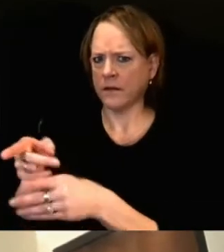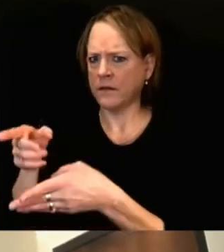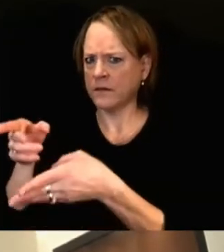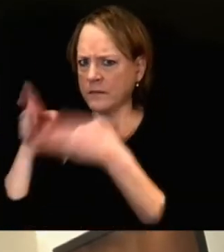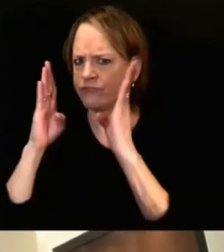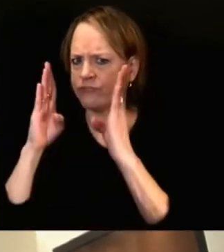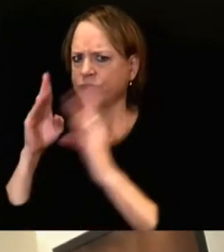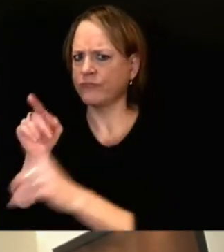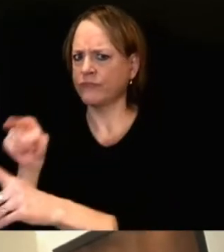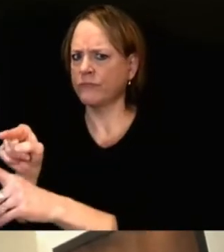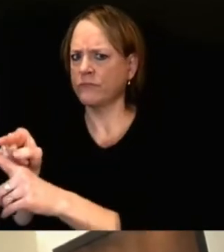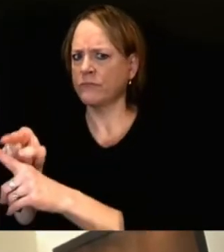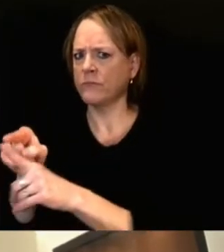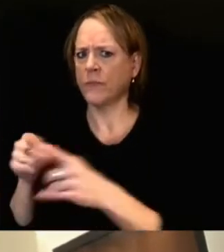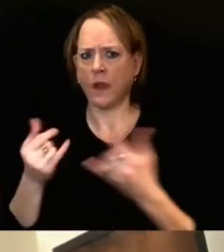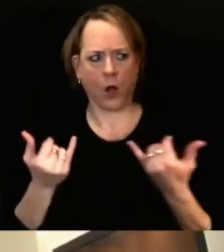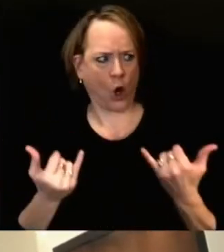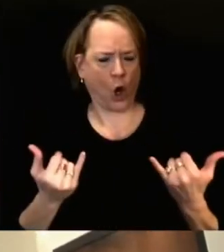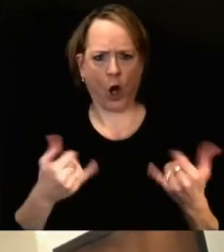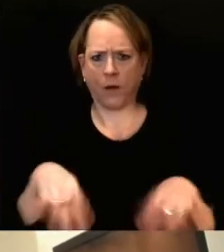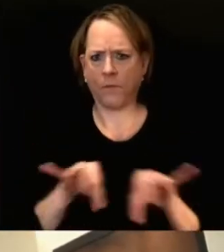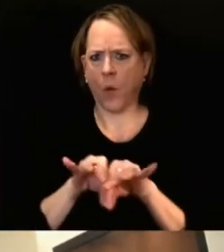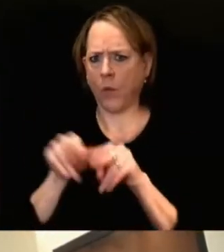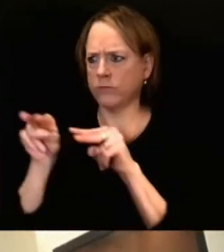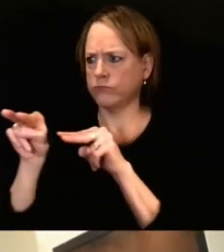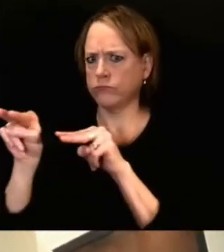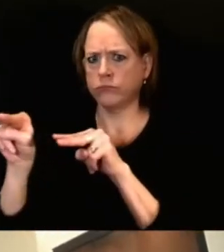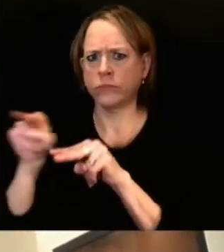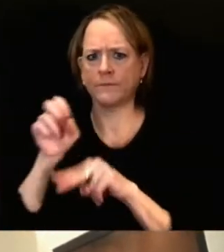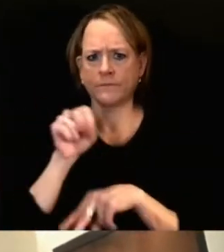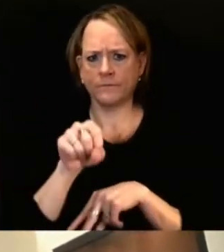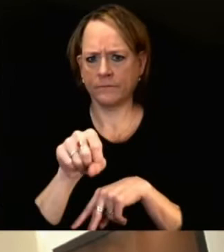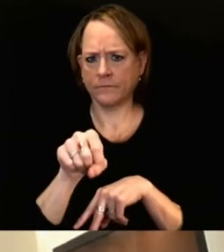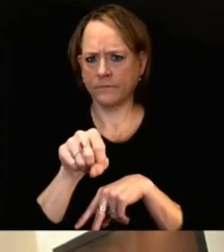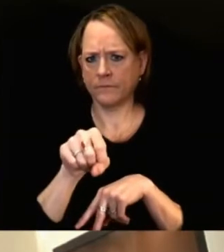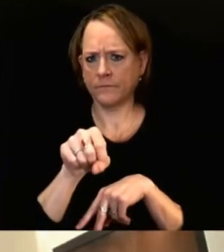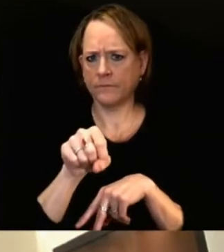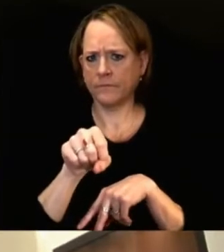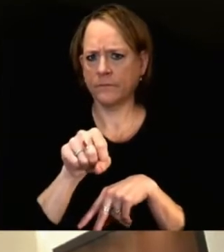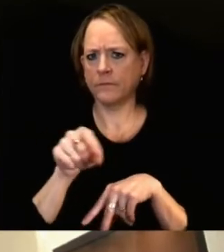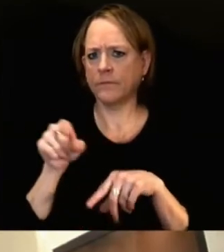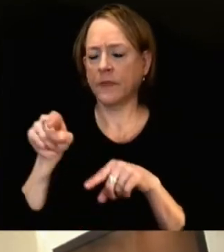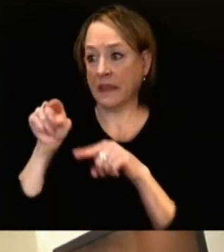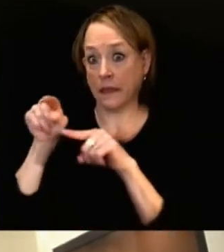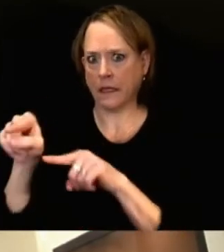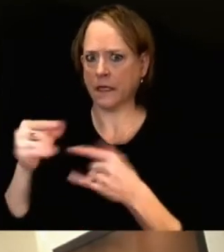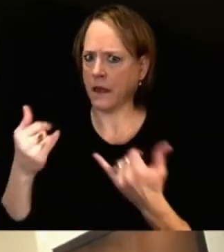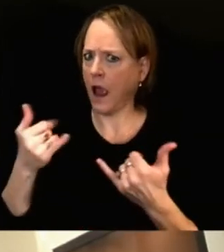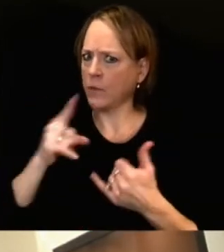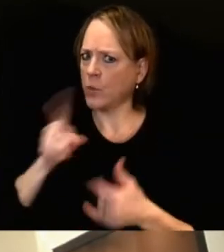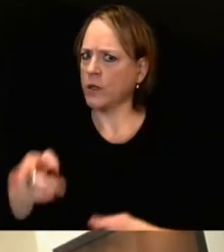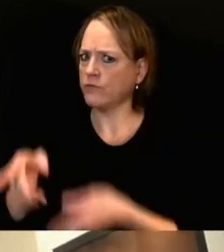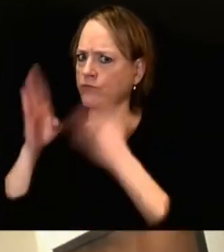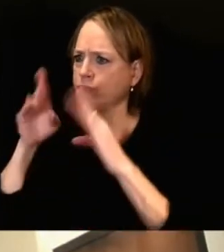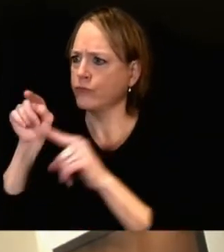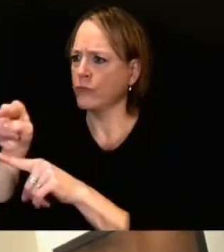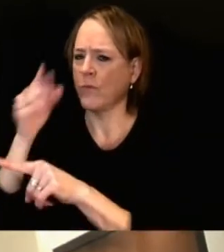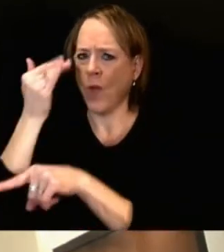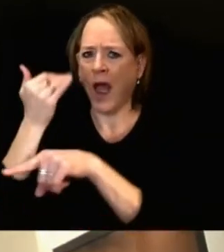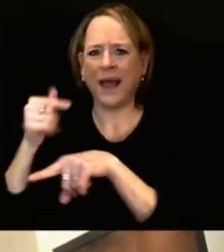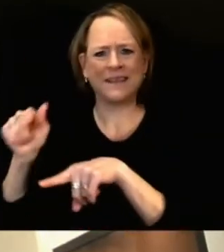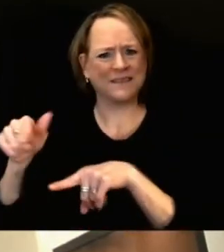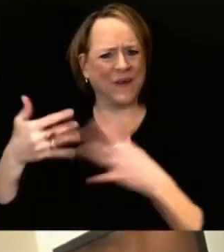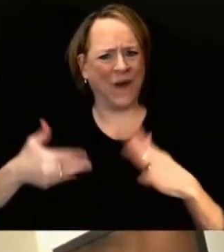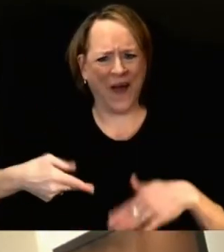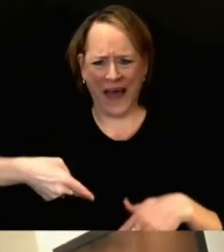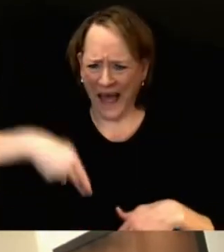we should be looking at that number. We should be talking about that number because it's really high. It's too high. And the fact that it's so high is creating an unsafe